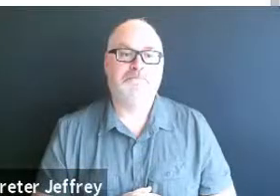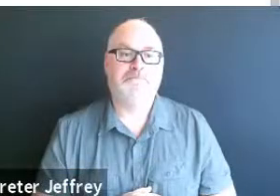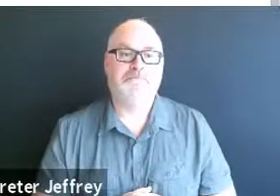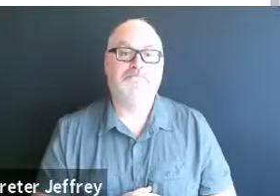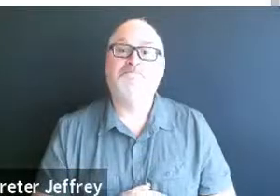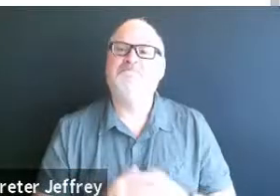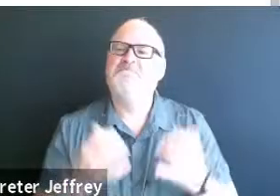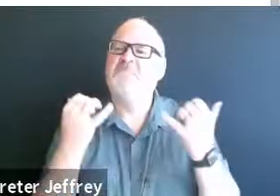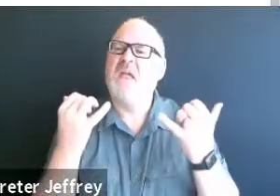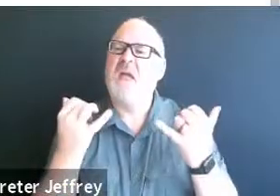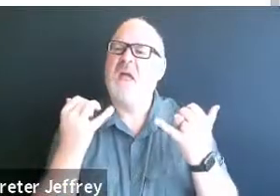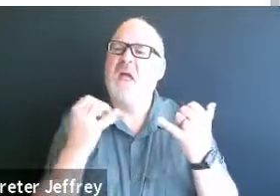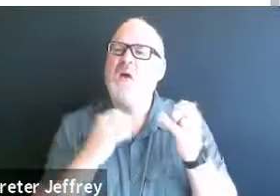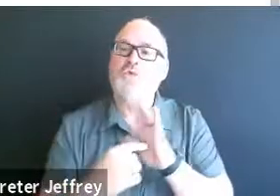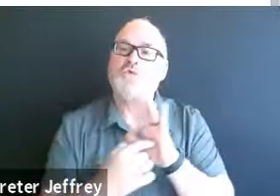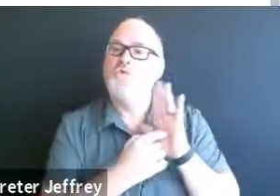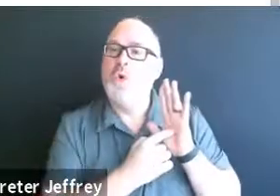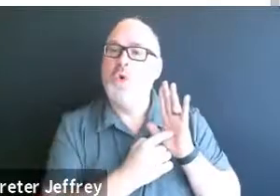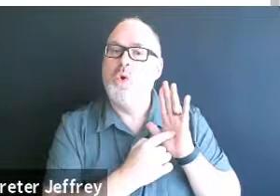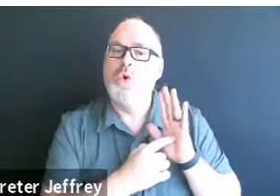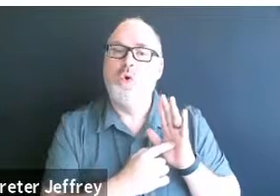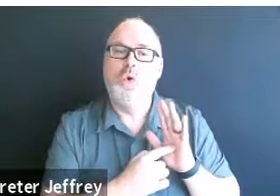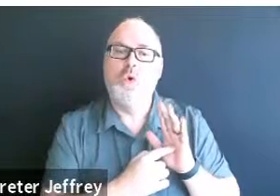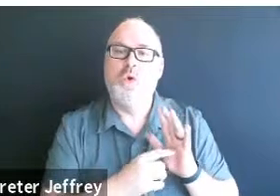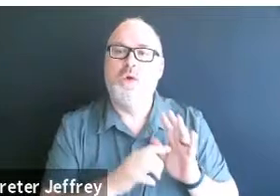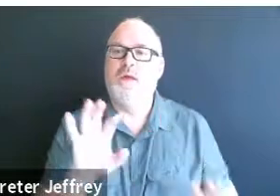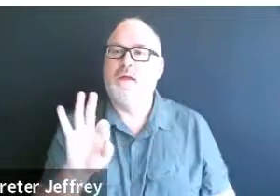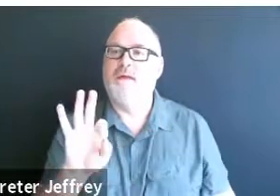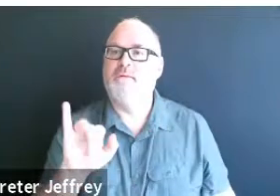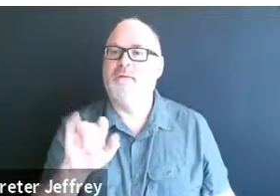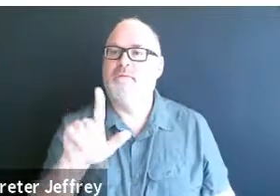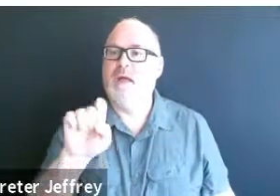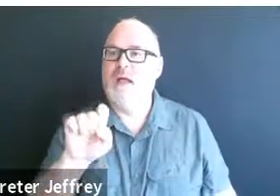Now I'm going to show you how to do file uploads.